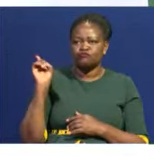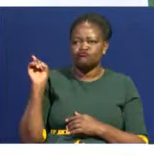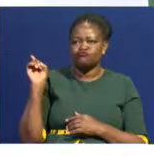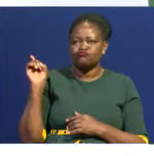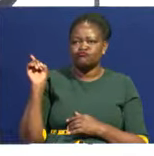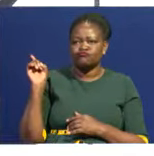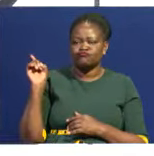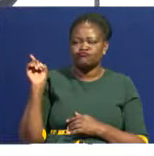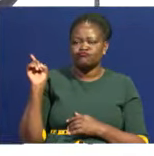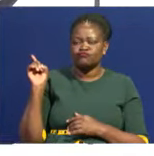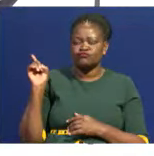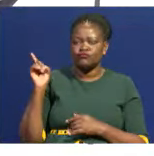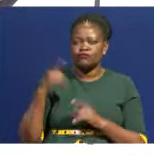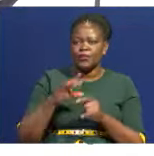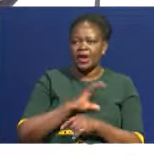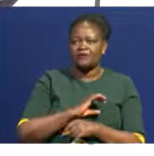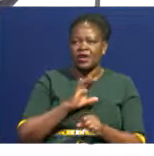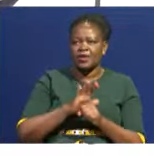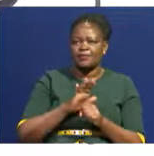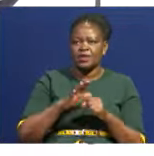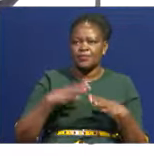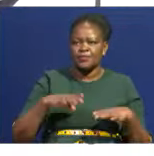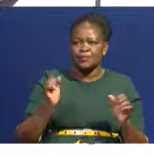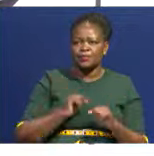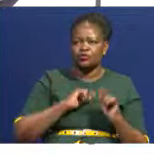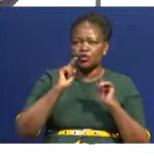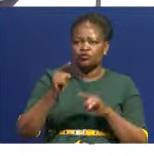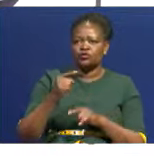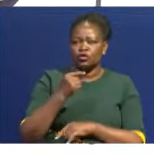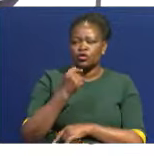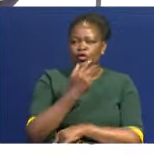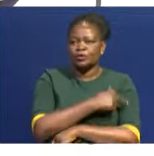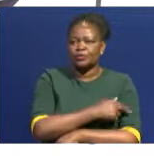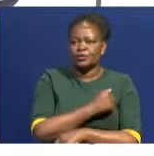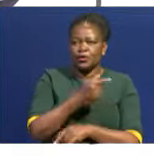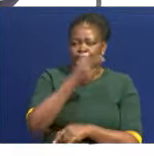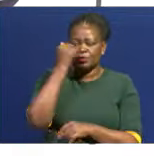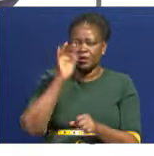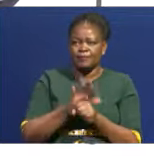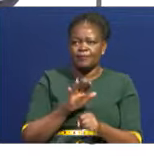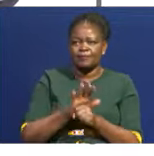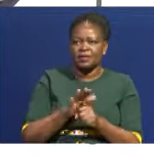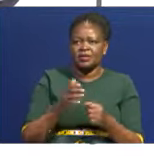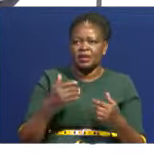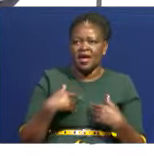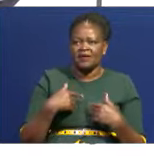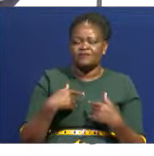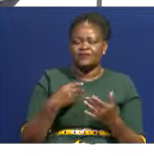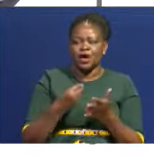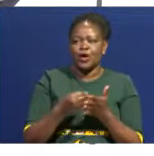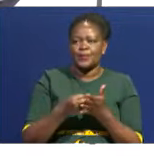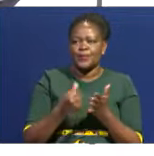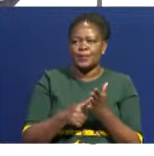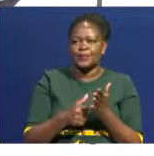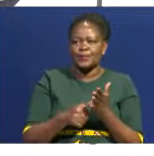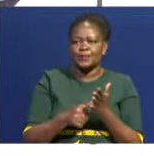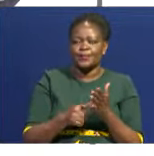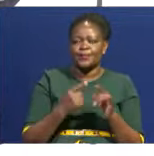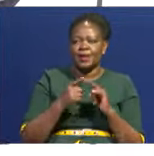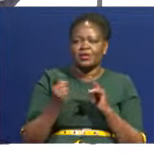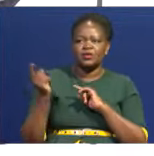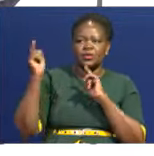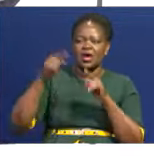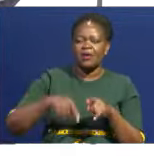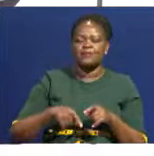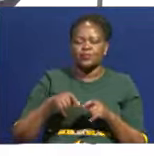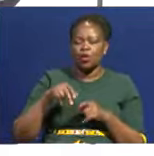from California. Watu wengi hawaku wanaweza kufika hospitalini sababu wengine wako na matatizo ya pesa, lakini hapa tunakuja